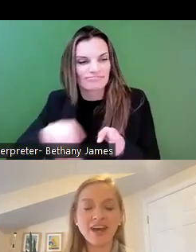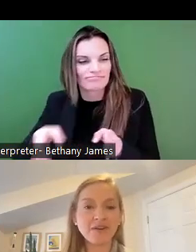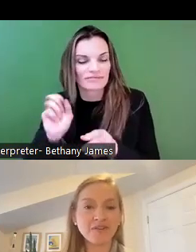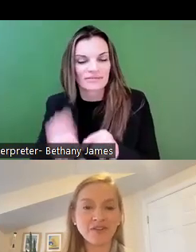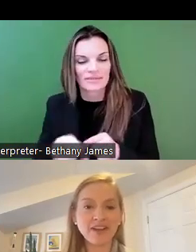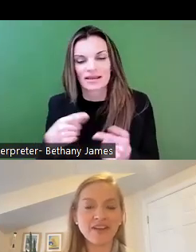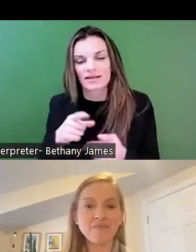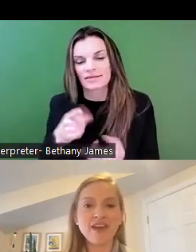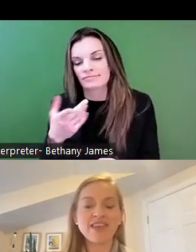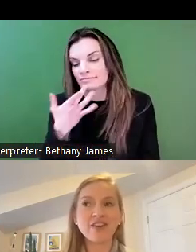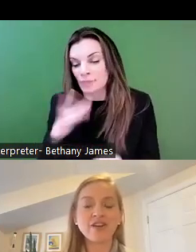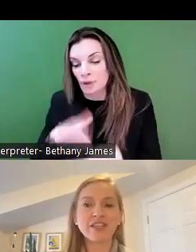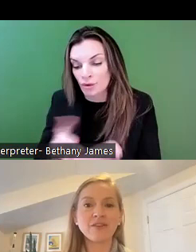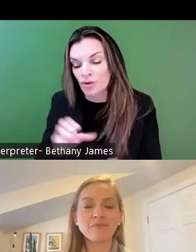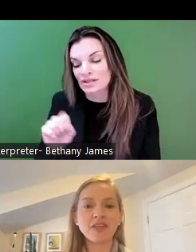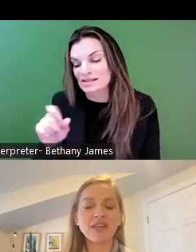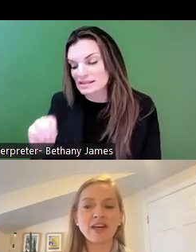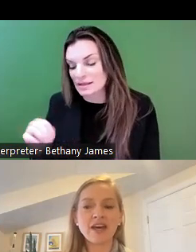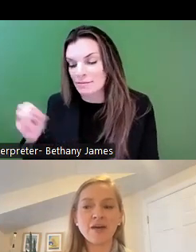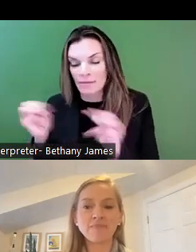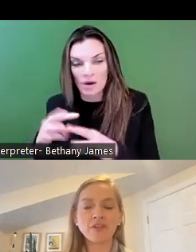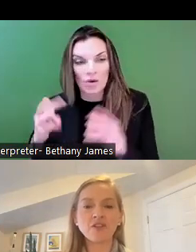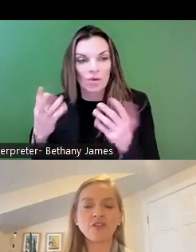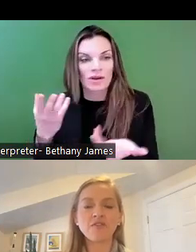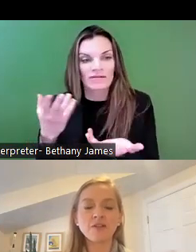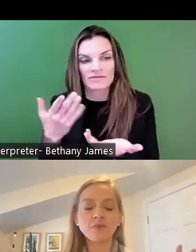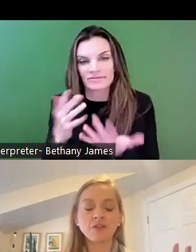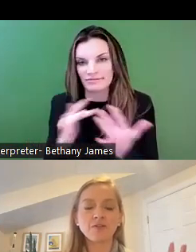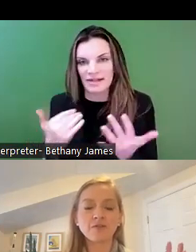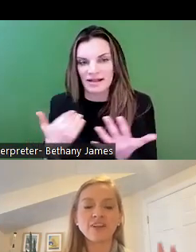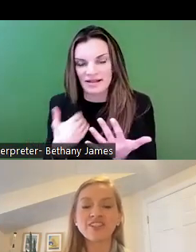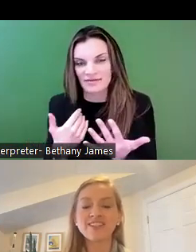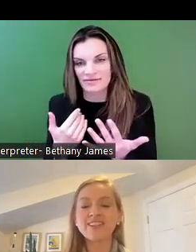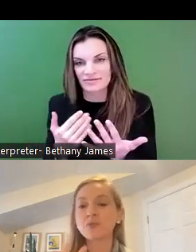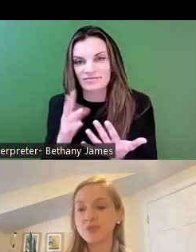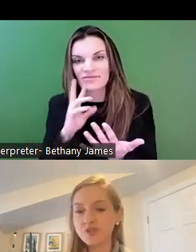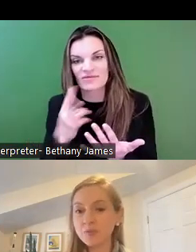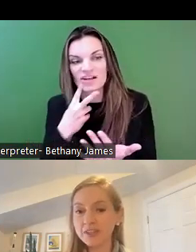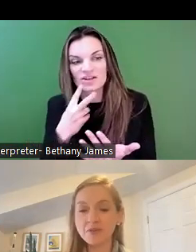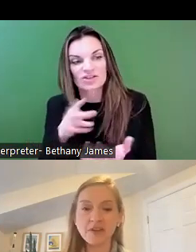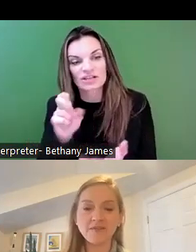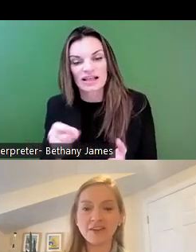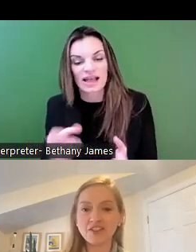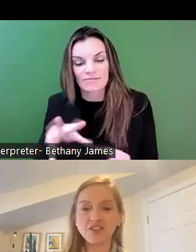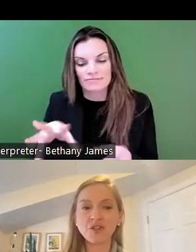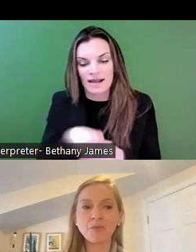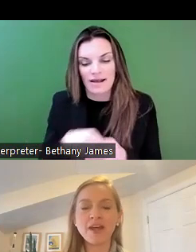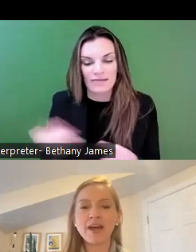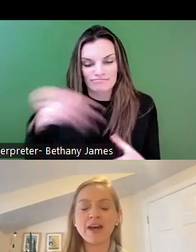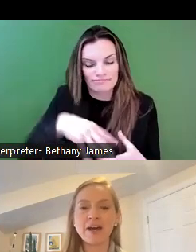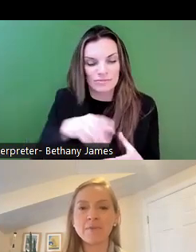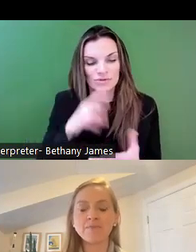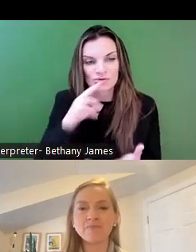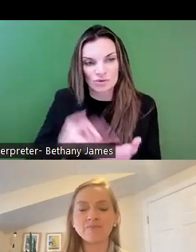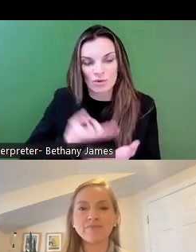steamed, however you like them. They could even be, you could even put your veggies into a soup, like if you made a veggie soup,